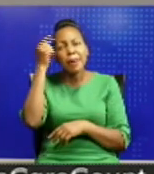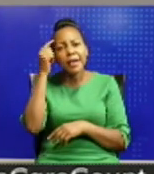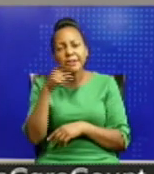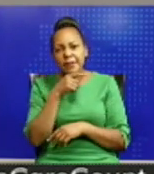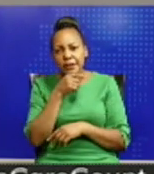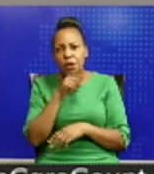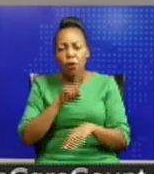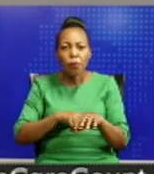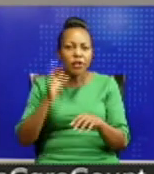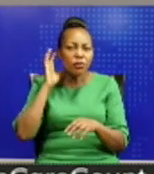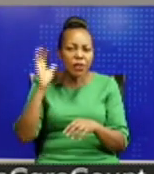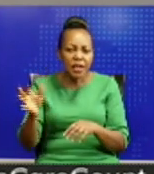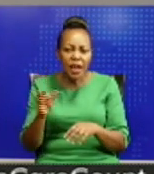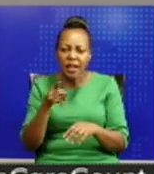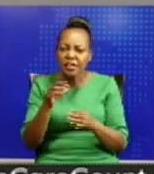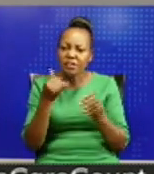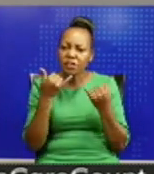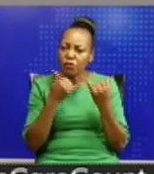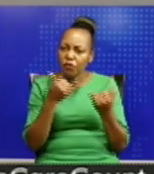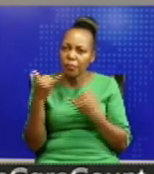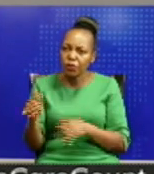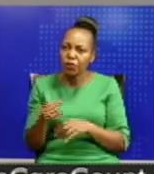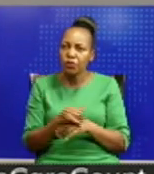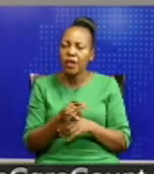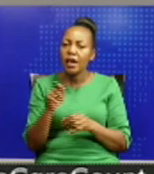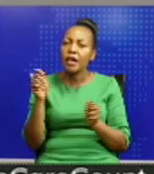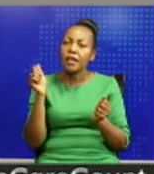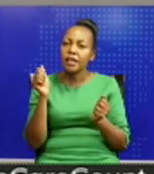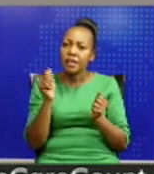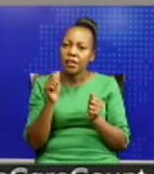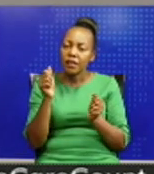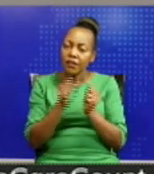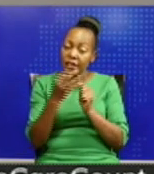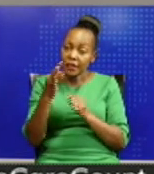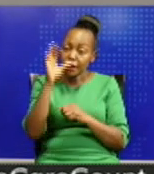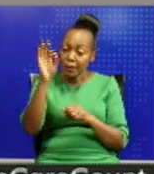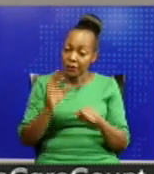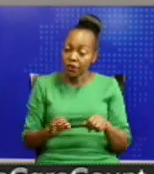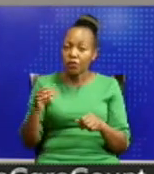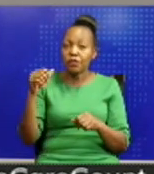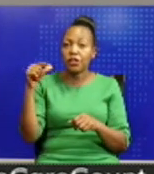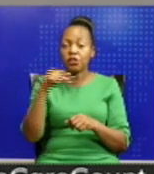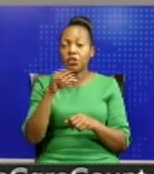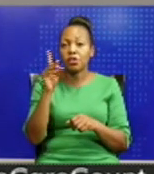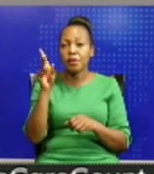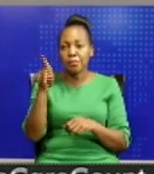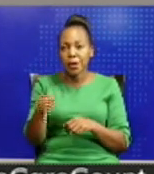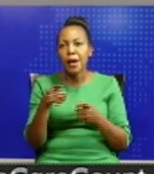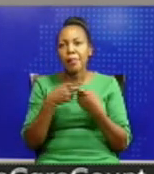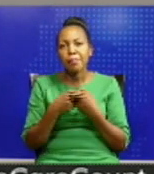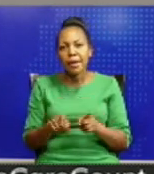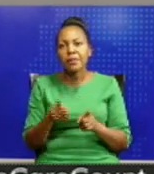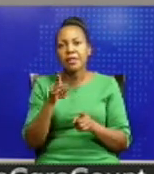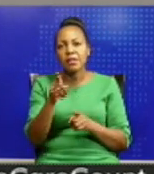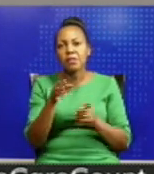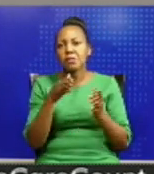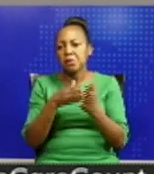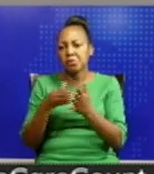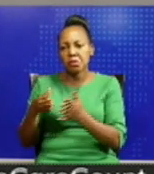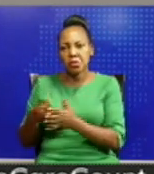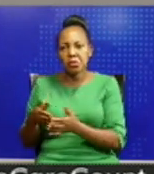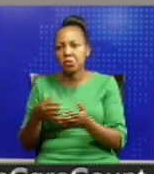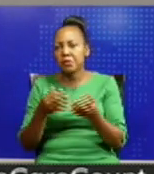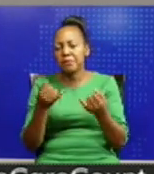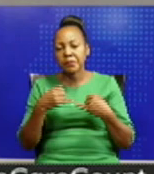Wilson Senyonyi, when you hear of such facts? $10 trillion is a lot of money, 13% of the global GDP. Yet so many of these jurisdictions are not putting